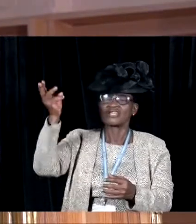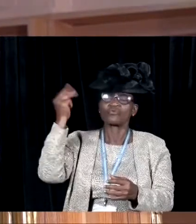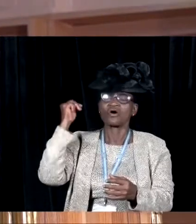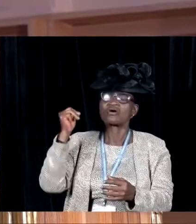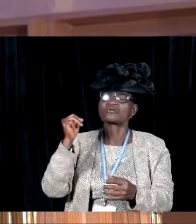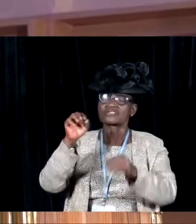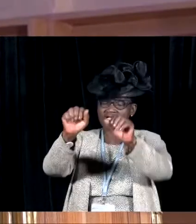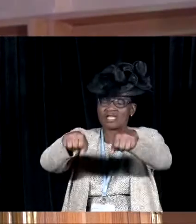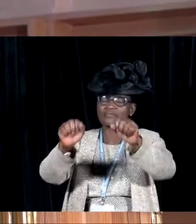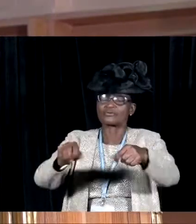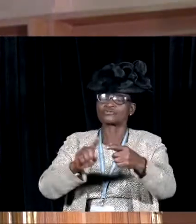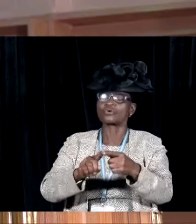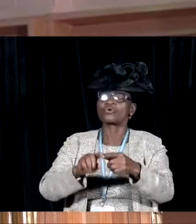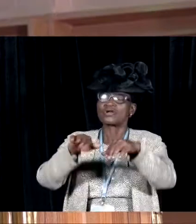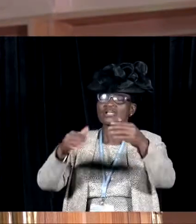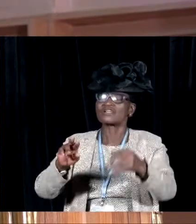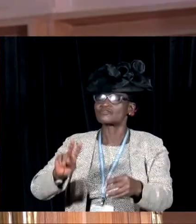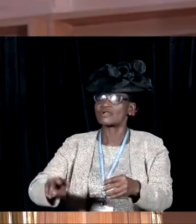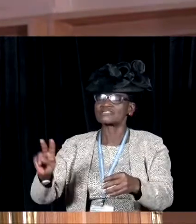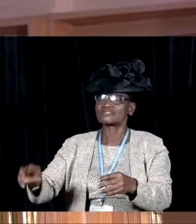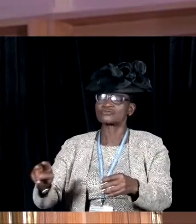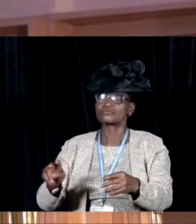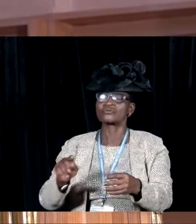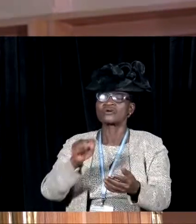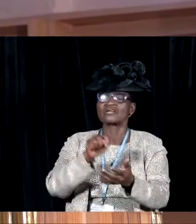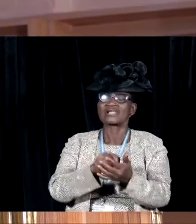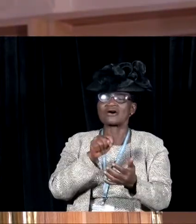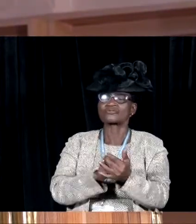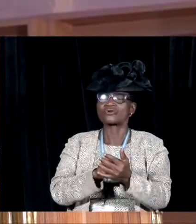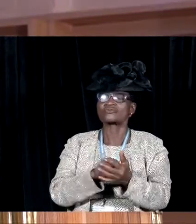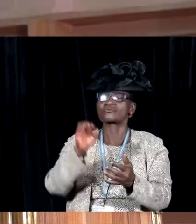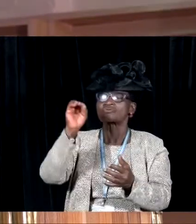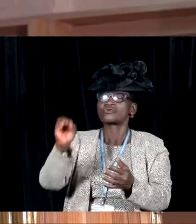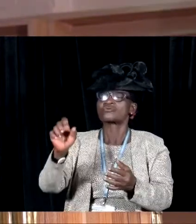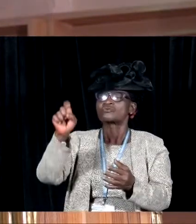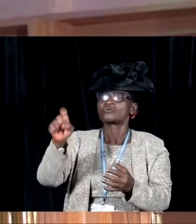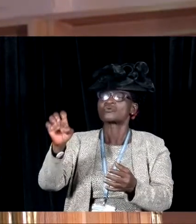give 22,000 oxen and